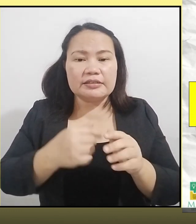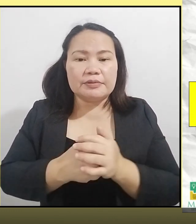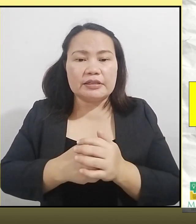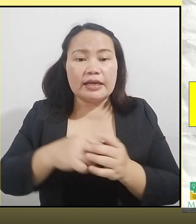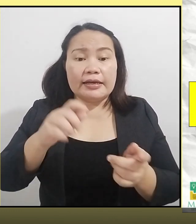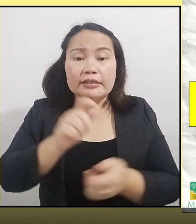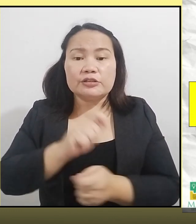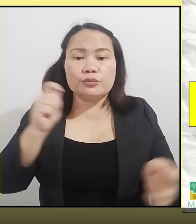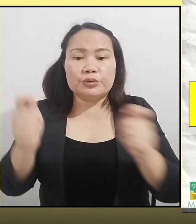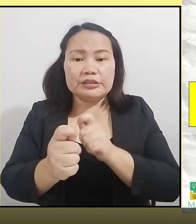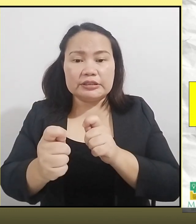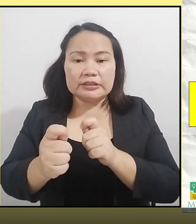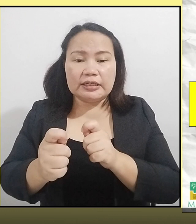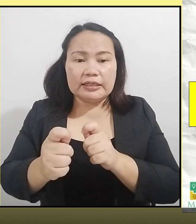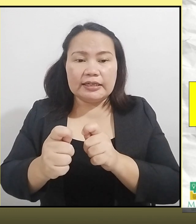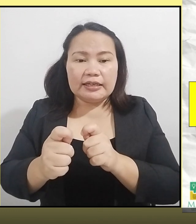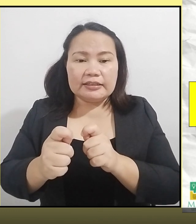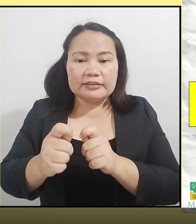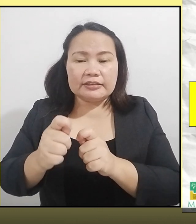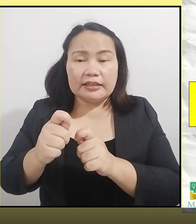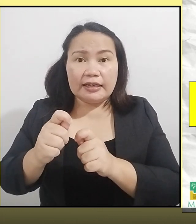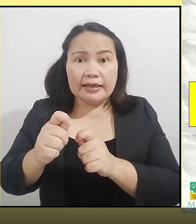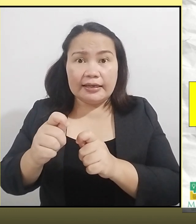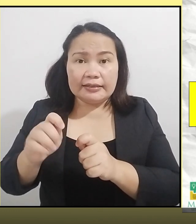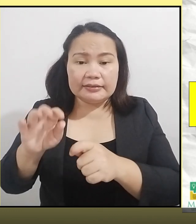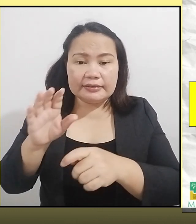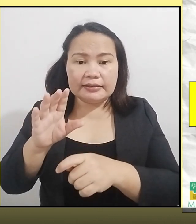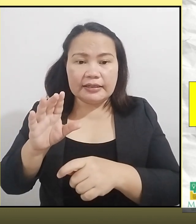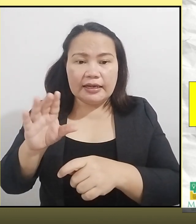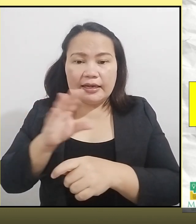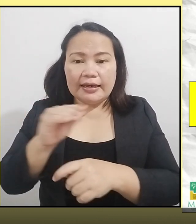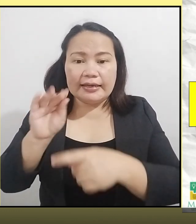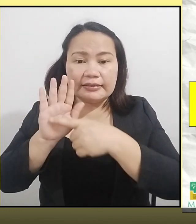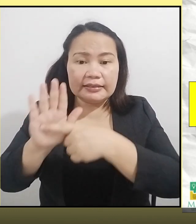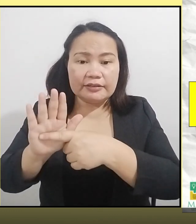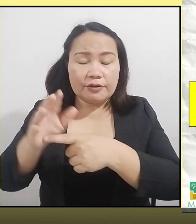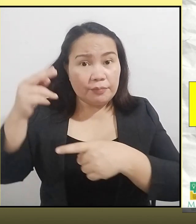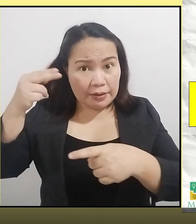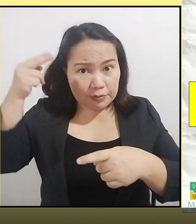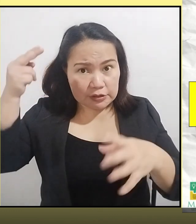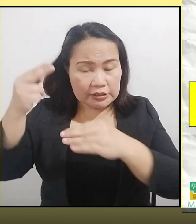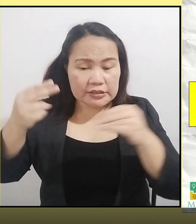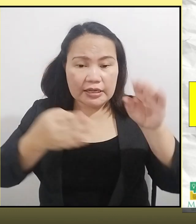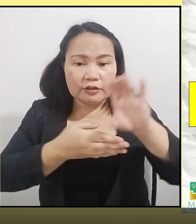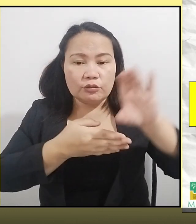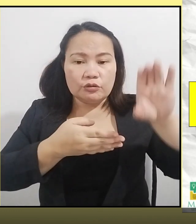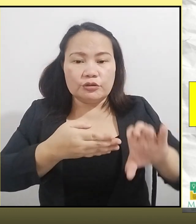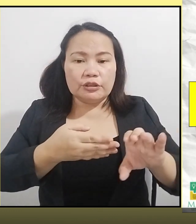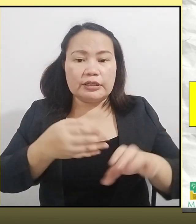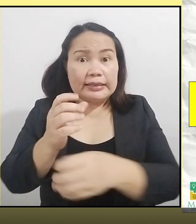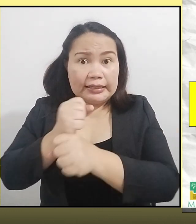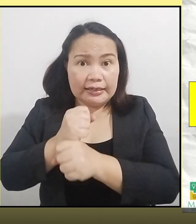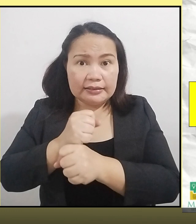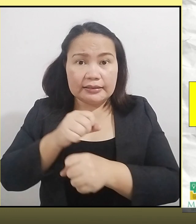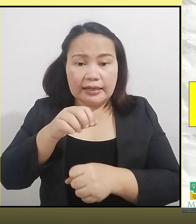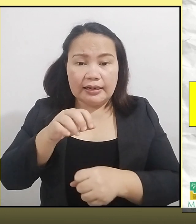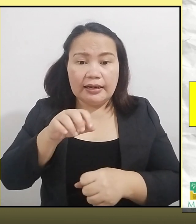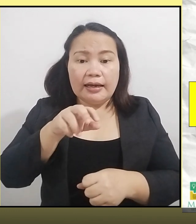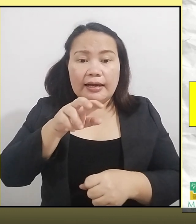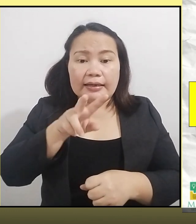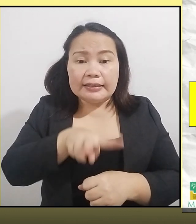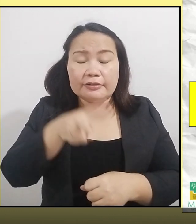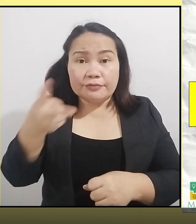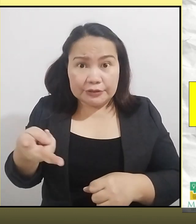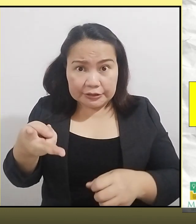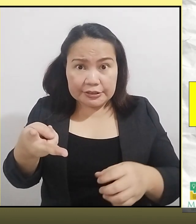conclusion. Take the inverse of the converse of the converse of the inverse. Ano ang ibig sabihin noon? Ang